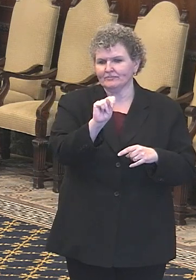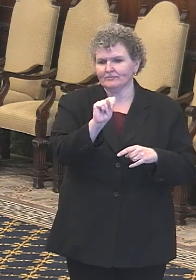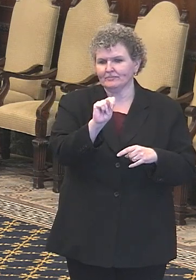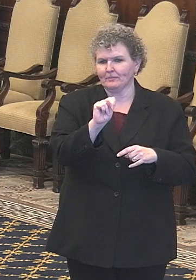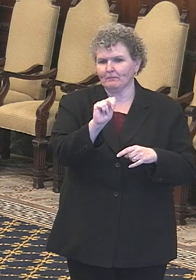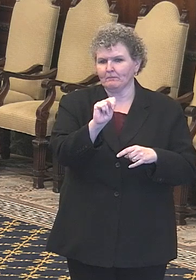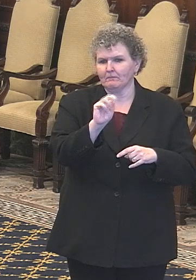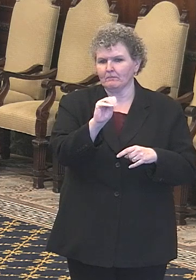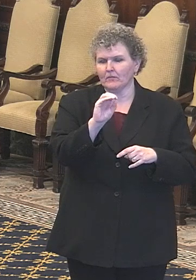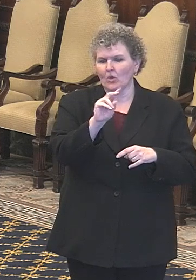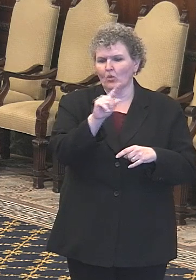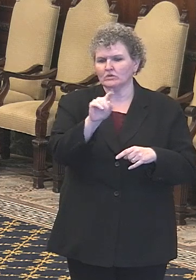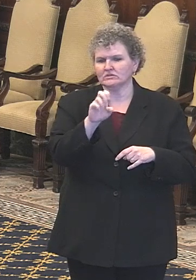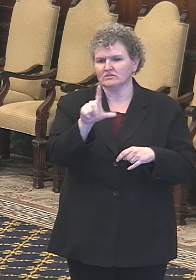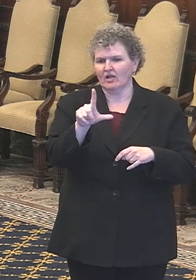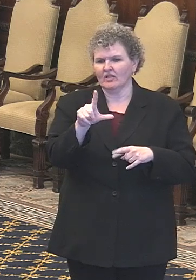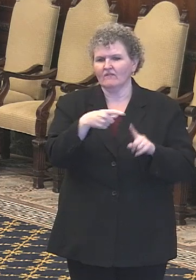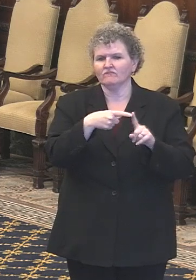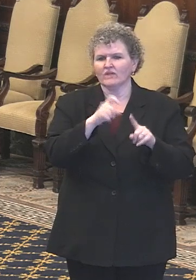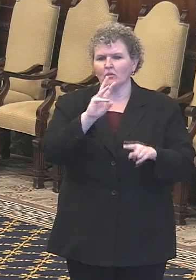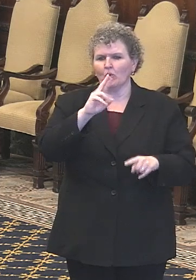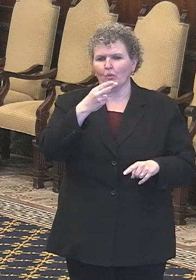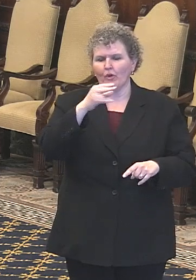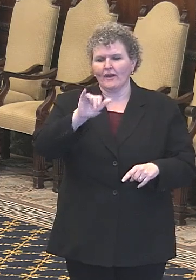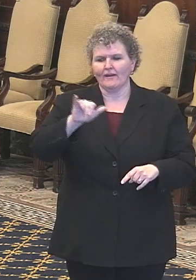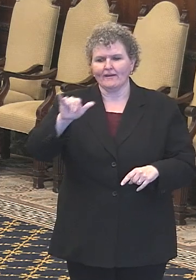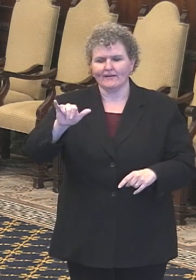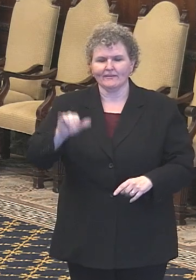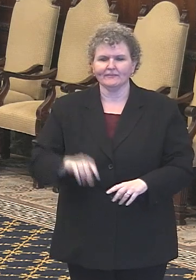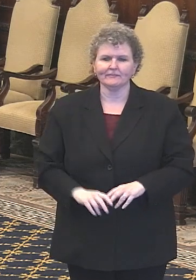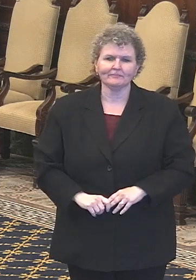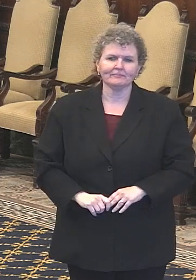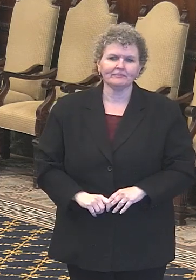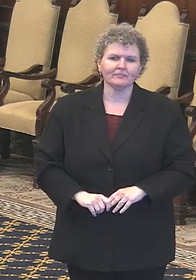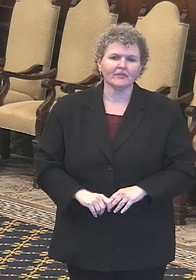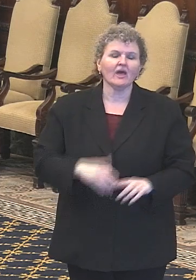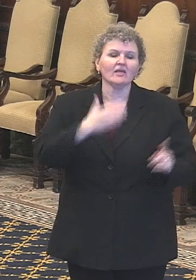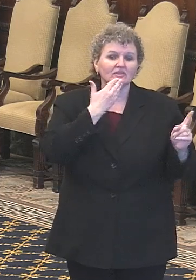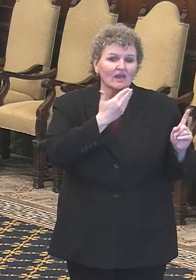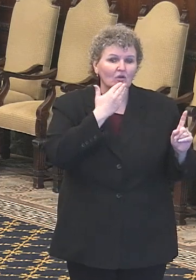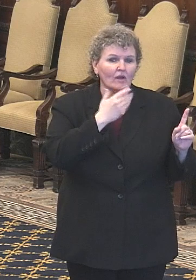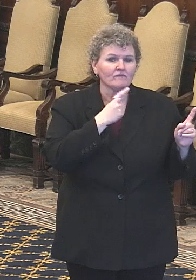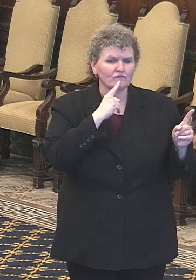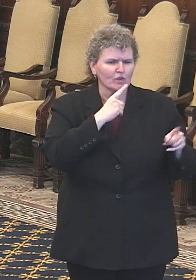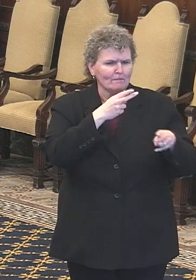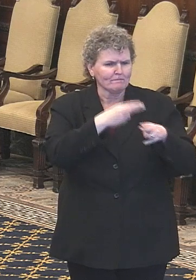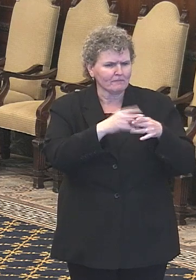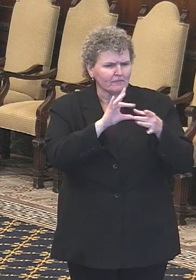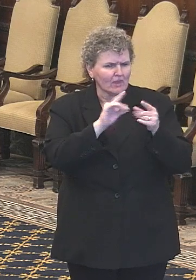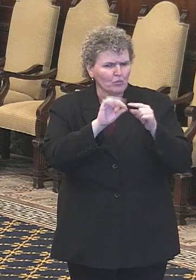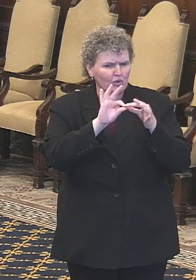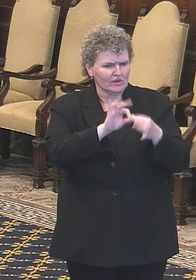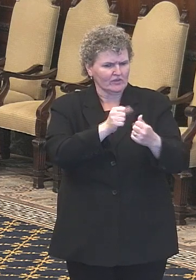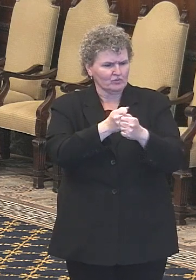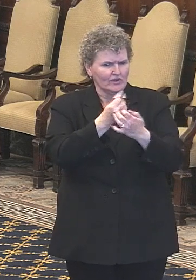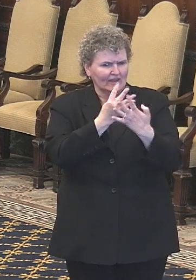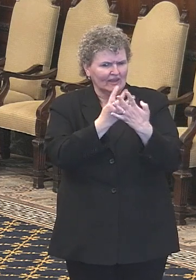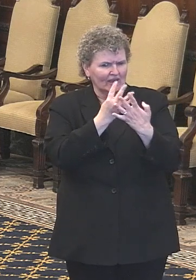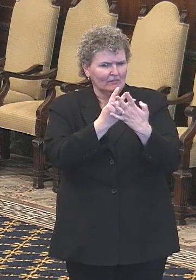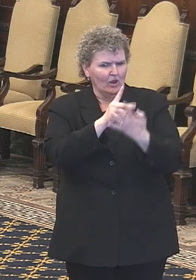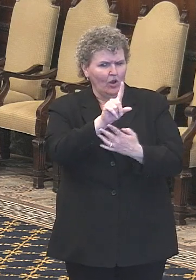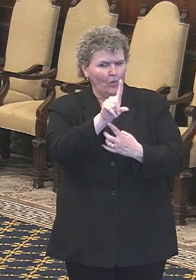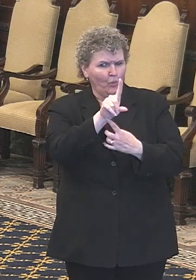understand the seriousness of it, and they're keeping a distance from each other. And I don't sense it's lightening up. I don't know if the doctor has a different